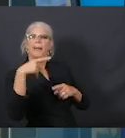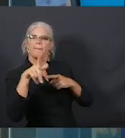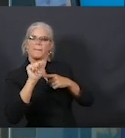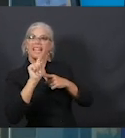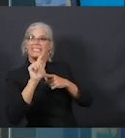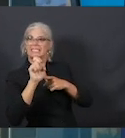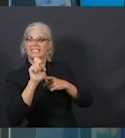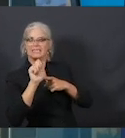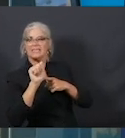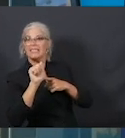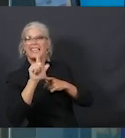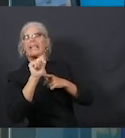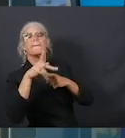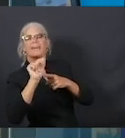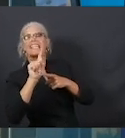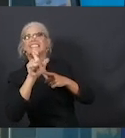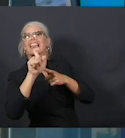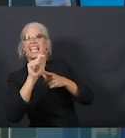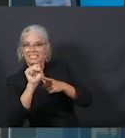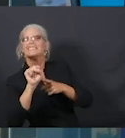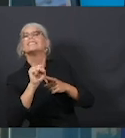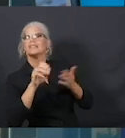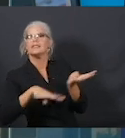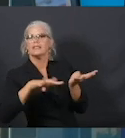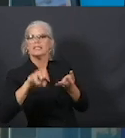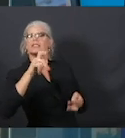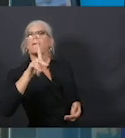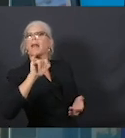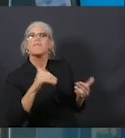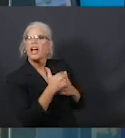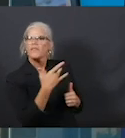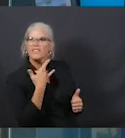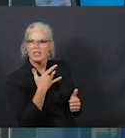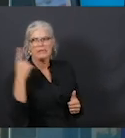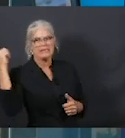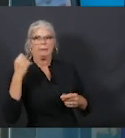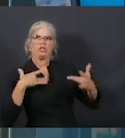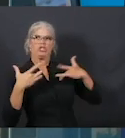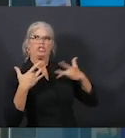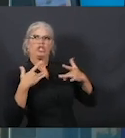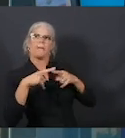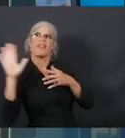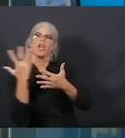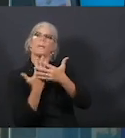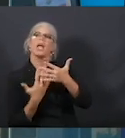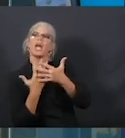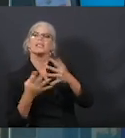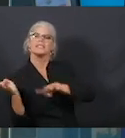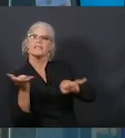able to process and get that blood out to some hospitals, and they've been concerned about their supply lines going into this storm.